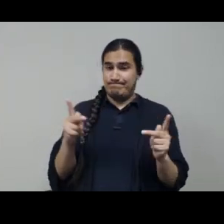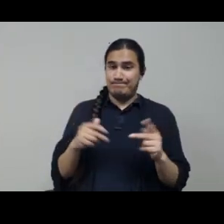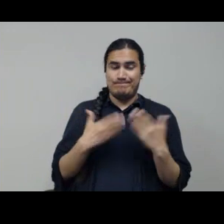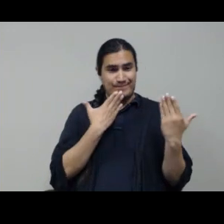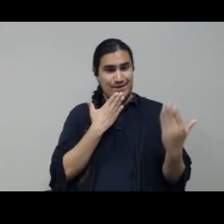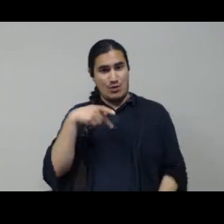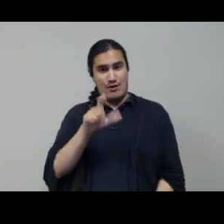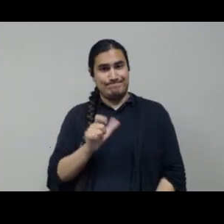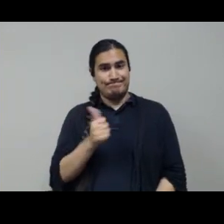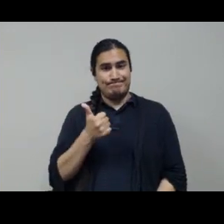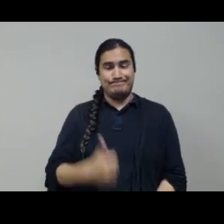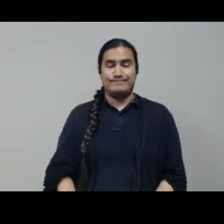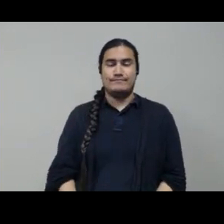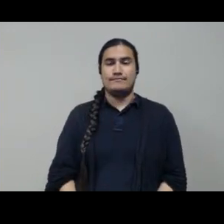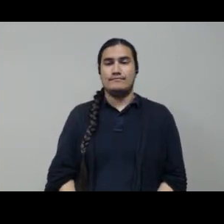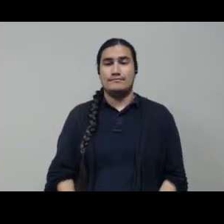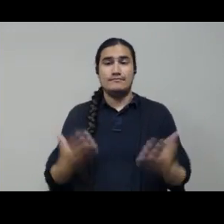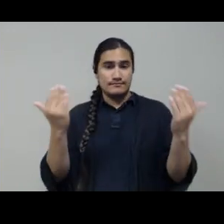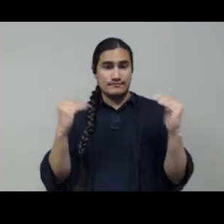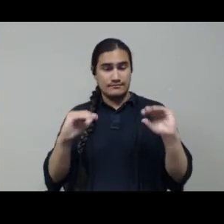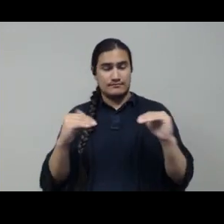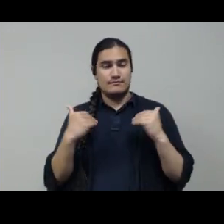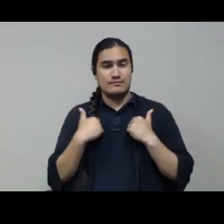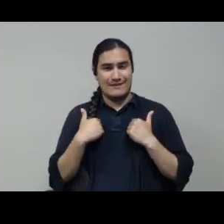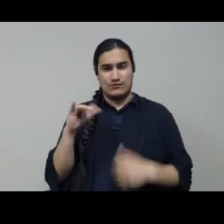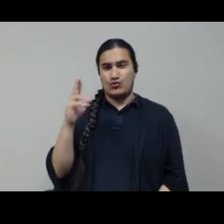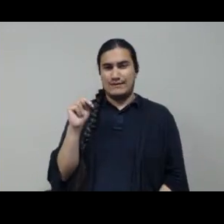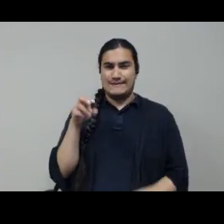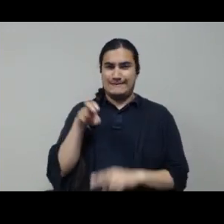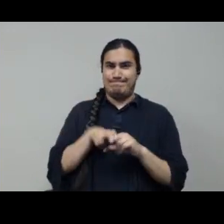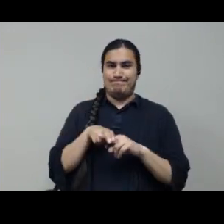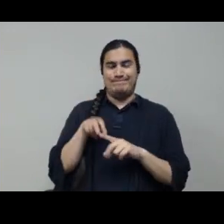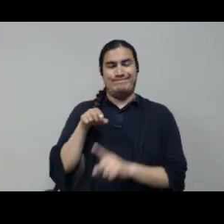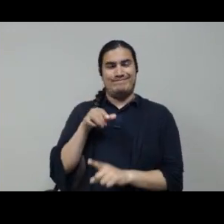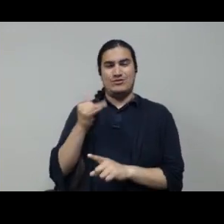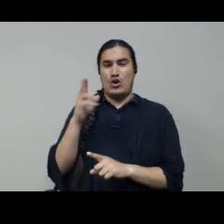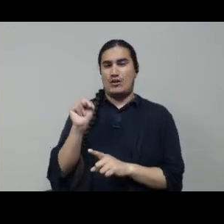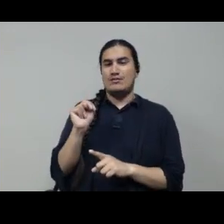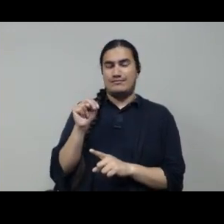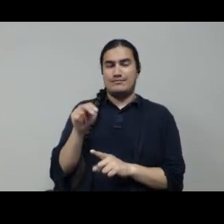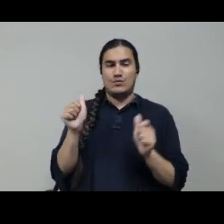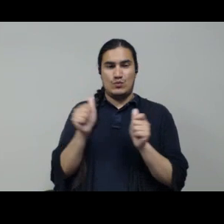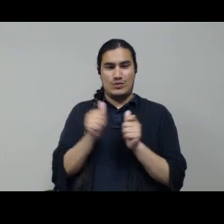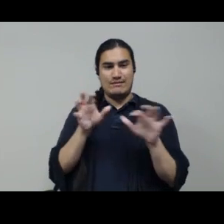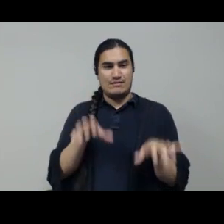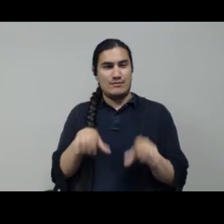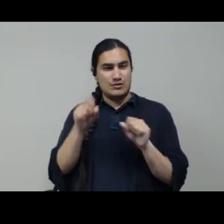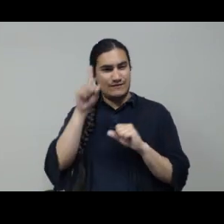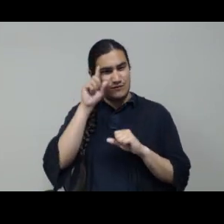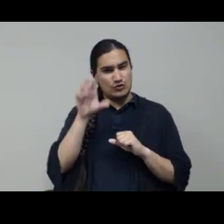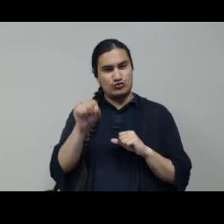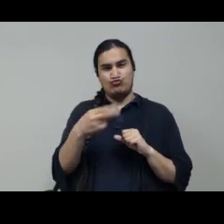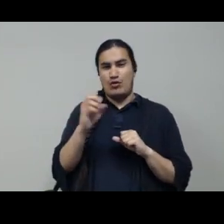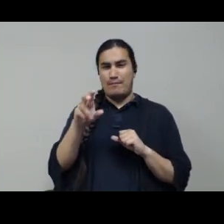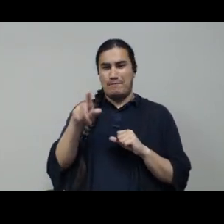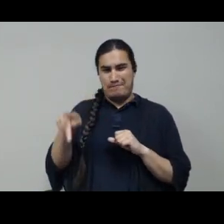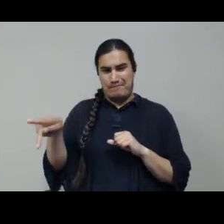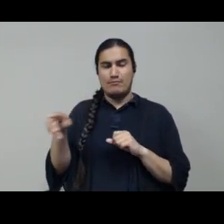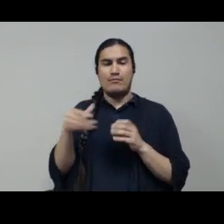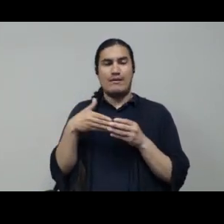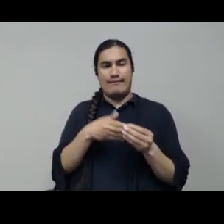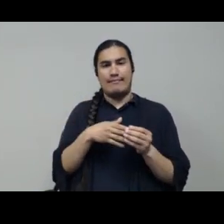Paul. Next we have, oh, I see John's in his seat. Next we have John with the adoption of shop guidelines. Yes,